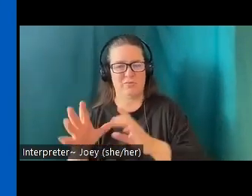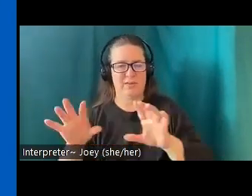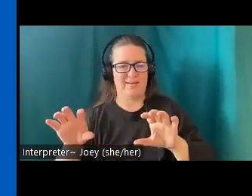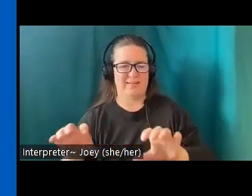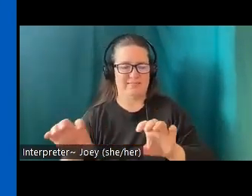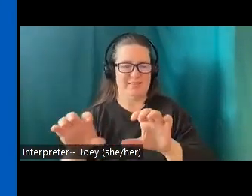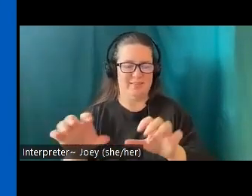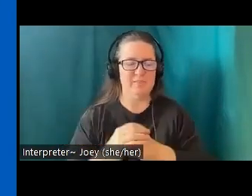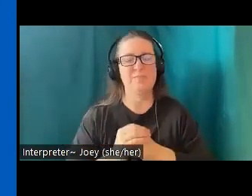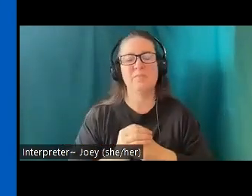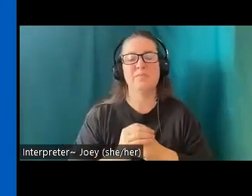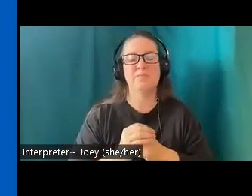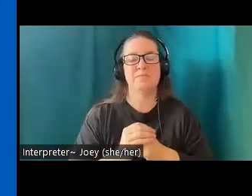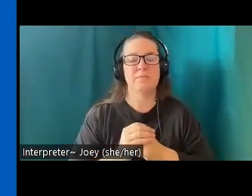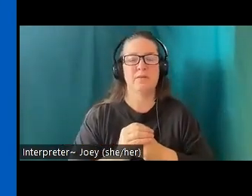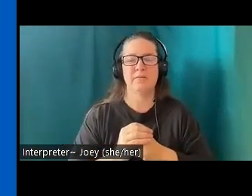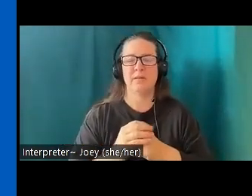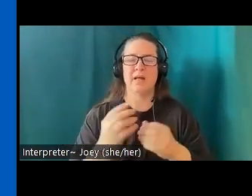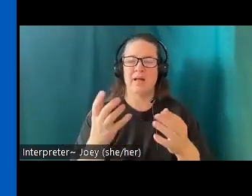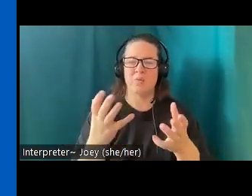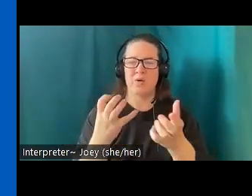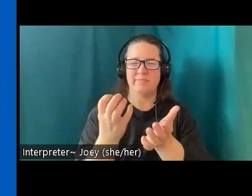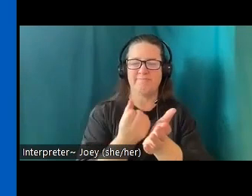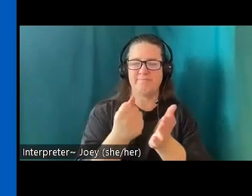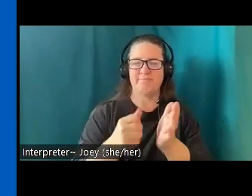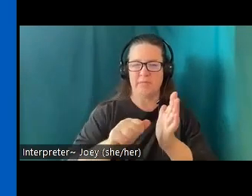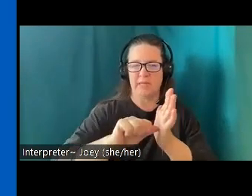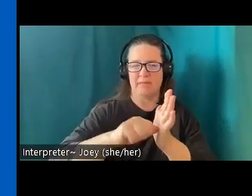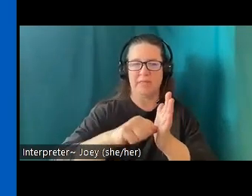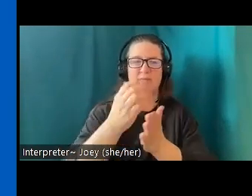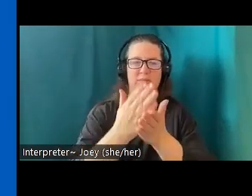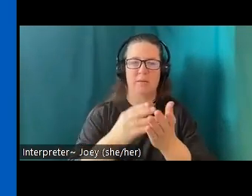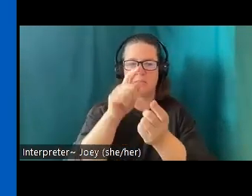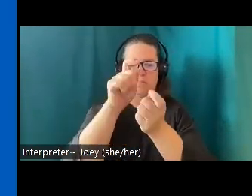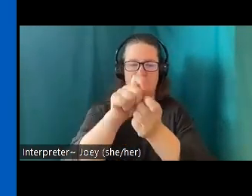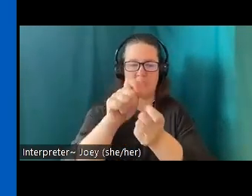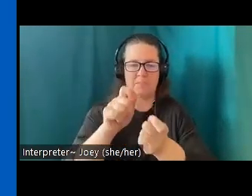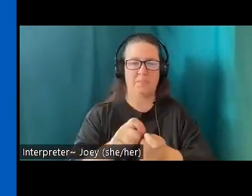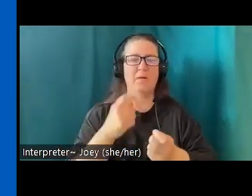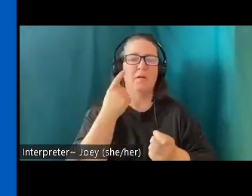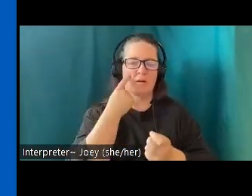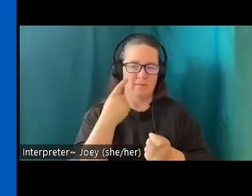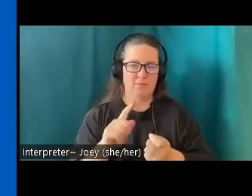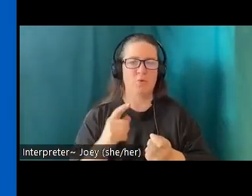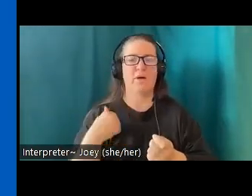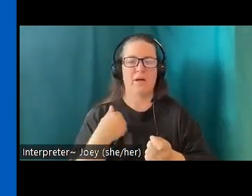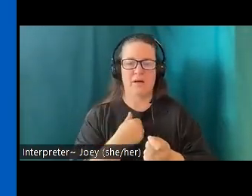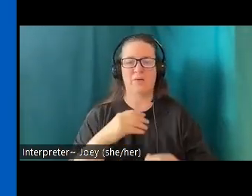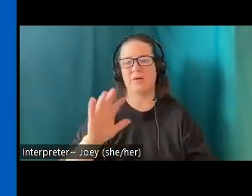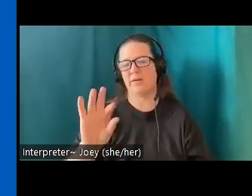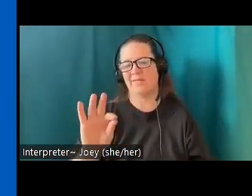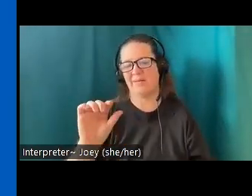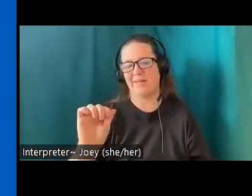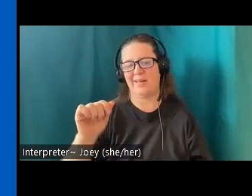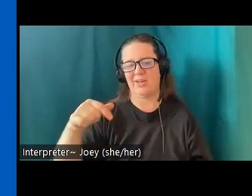Now, I want to take a moment here to highlight some details that are included in our FAQ document as well.